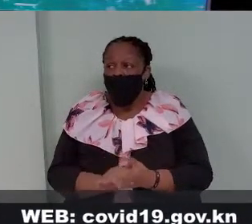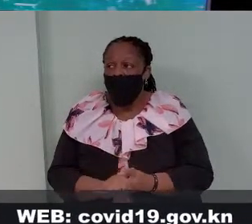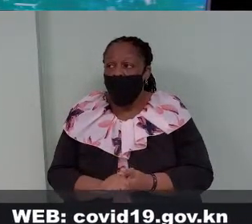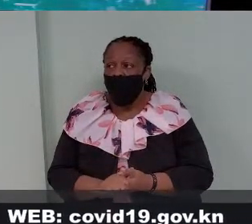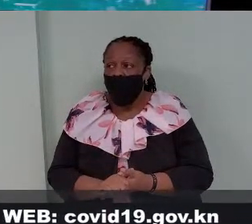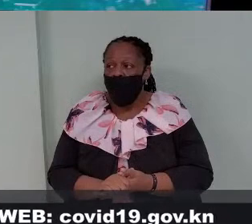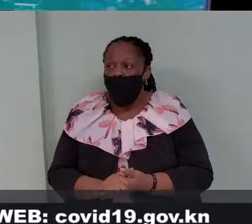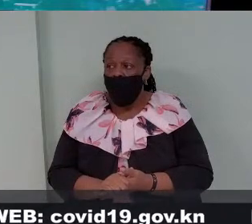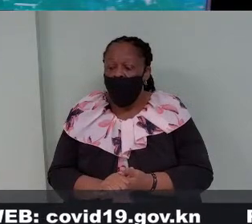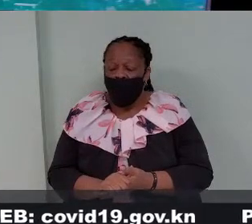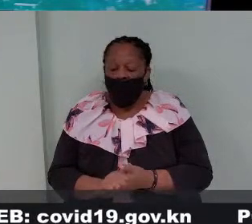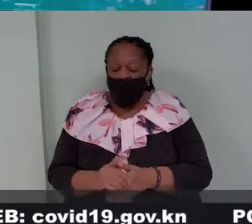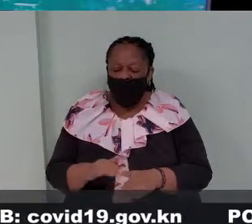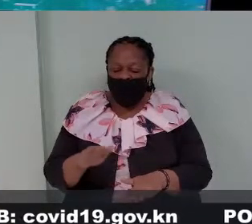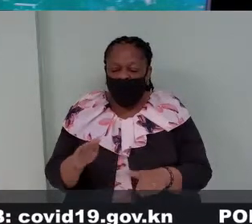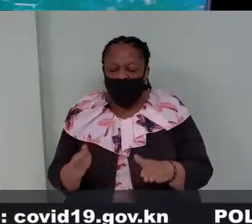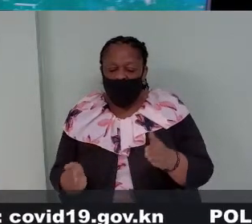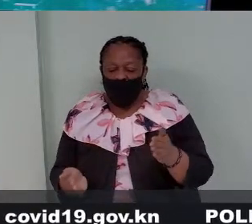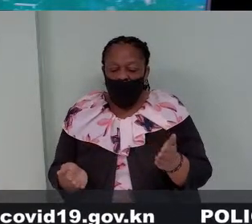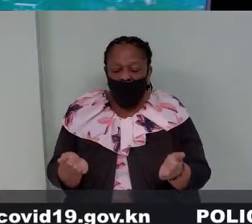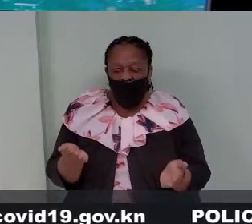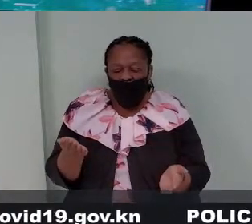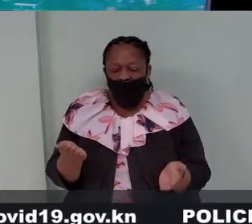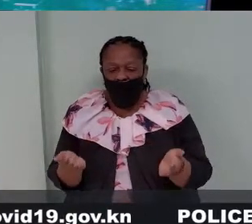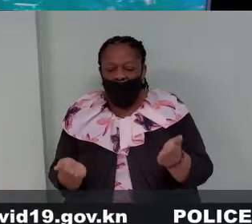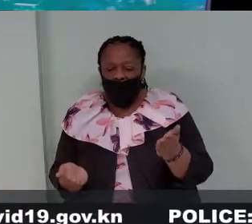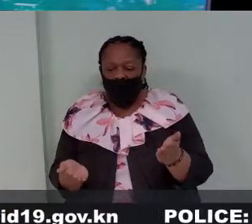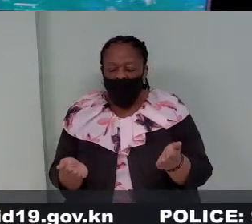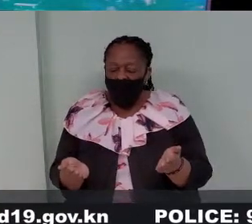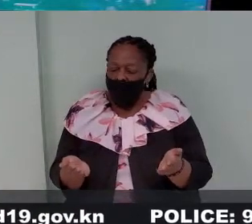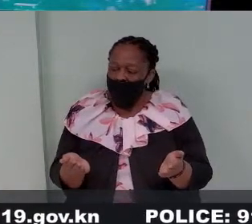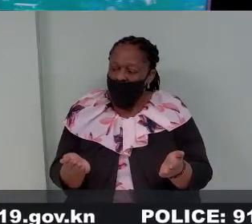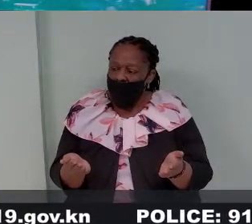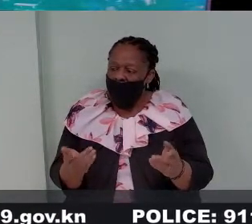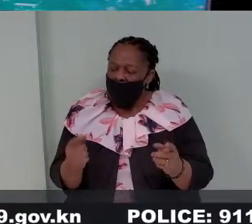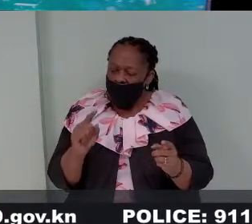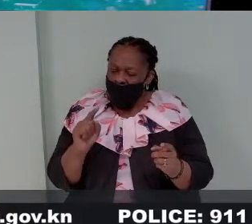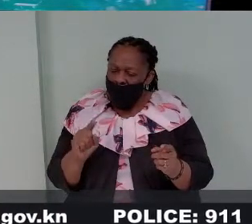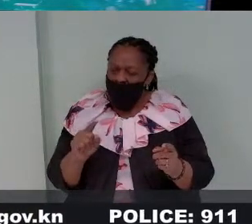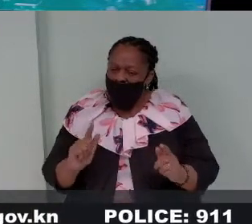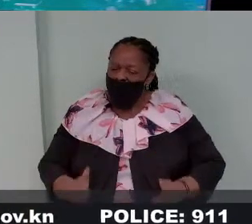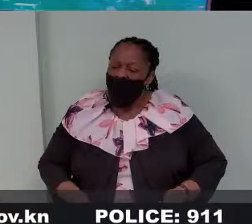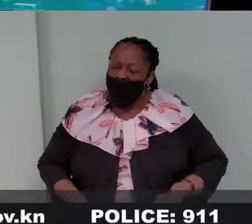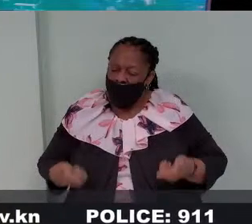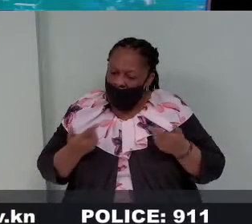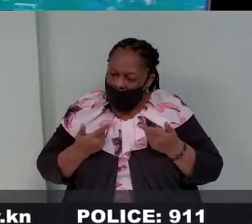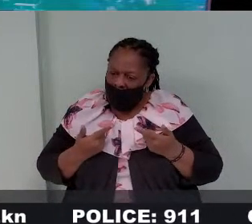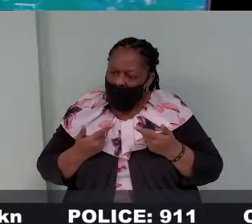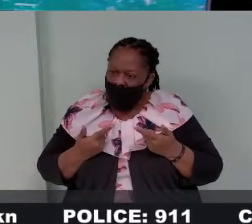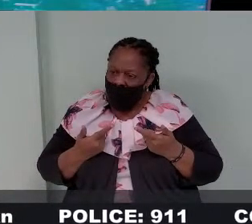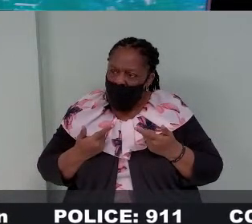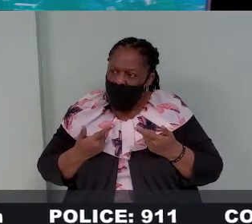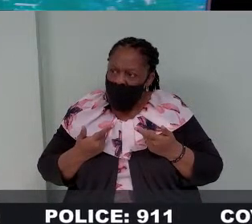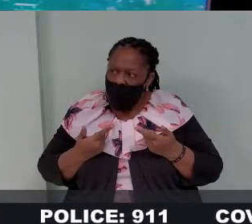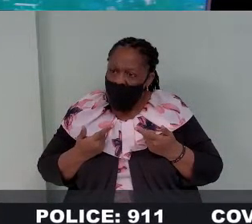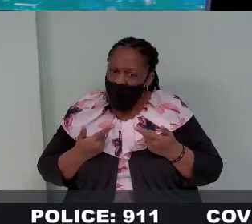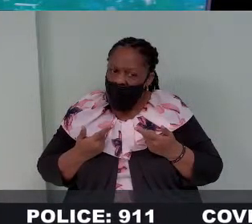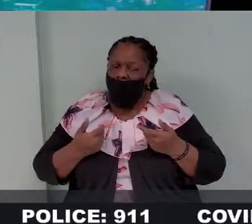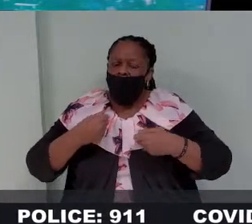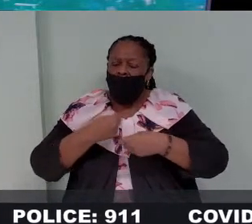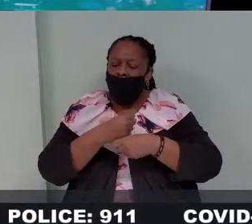striking a balance between life and livelihood, which means you trying to stay alive while trying to make a